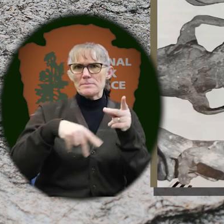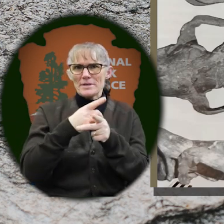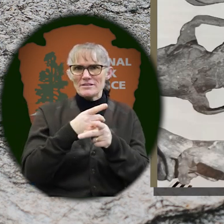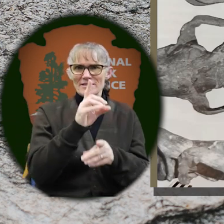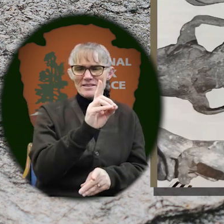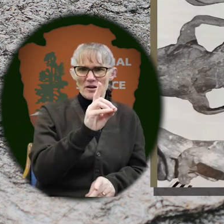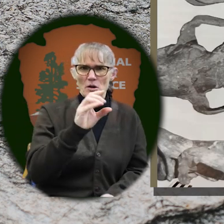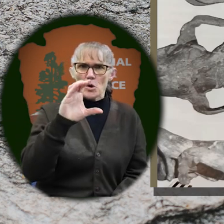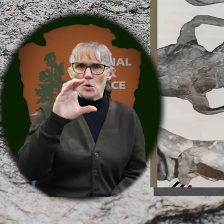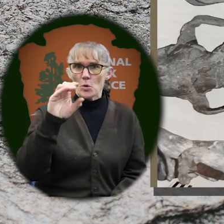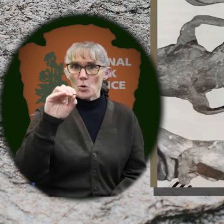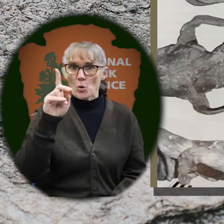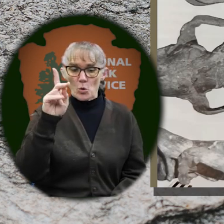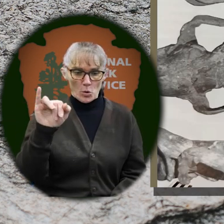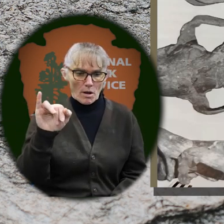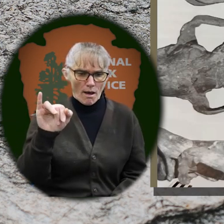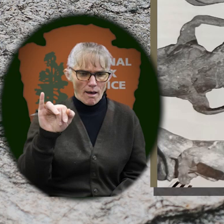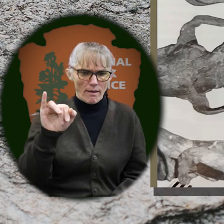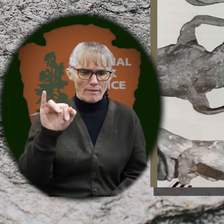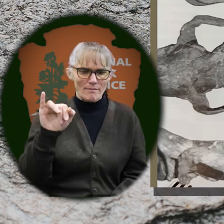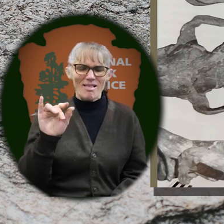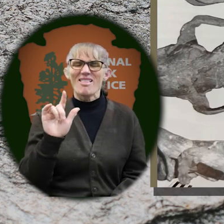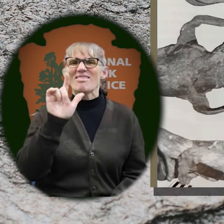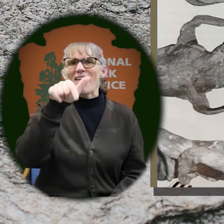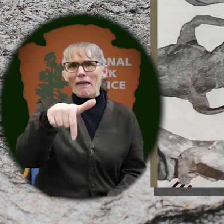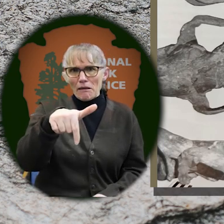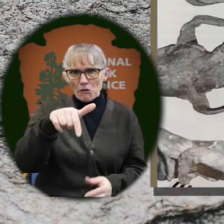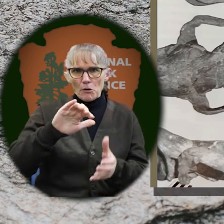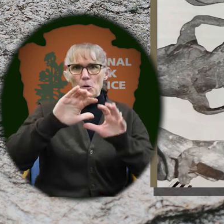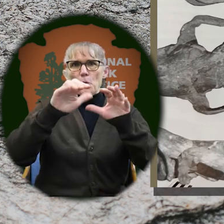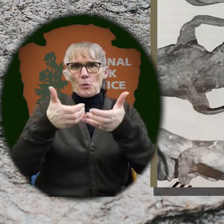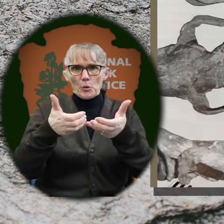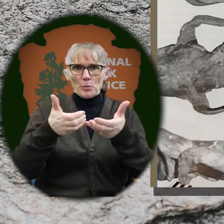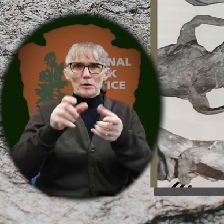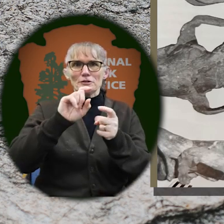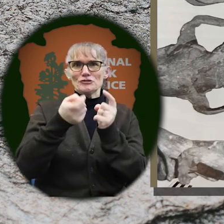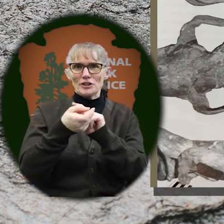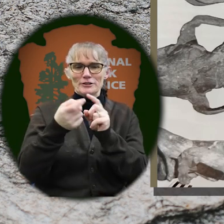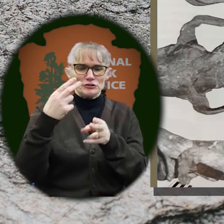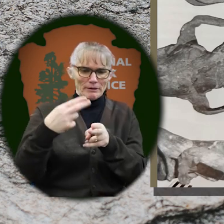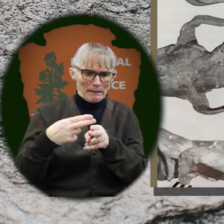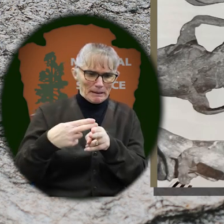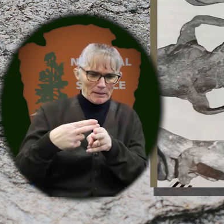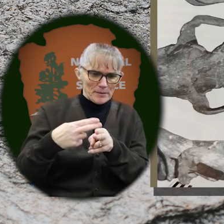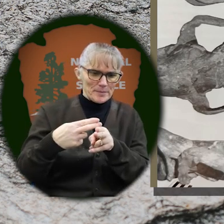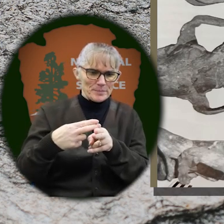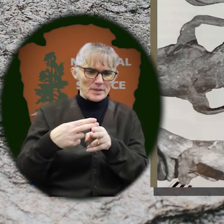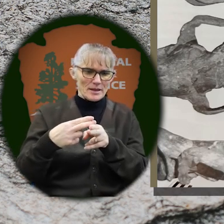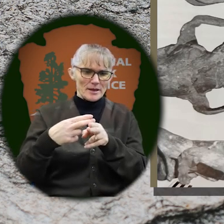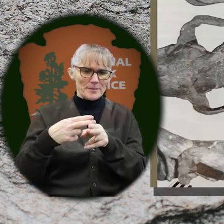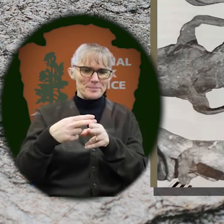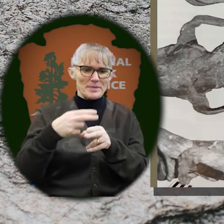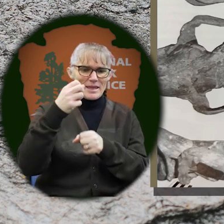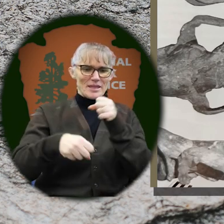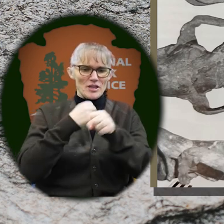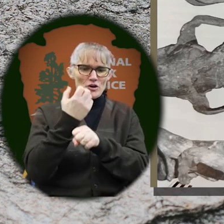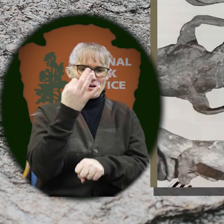also included Diceratherium cuci, which was later reassigned Menoceras urgrensi in